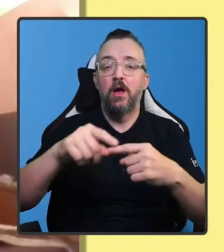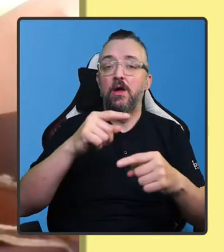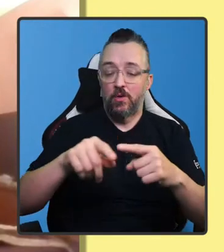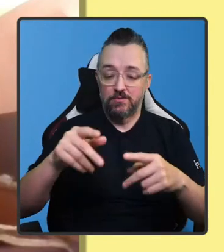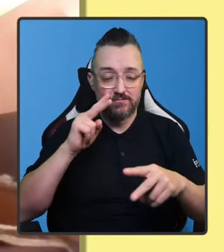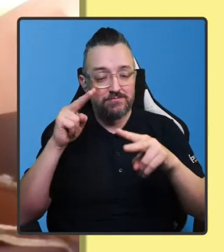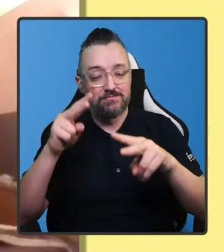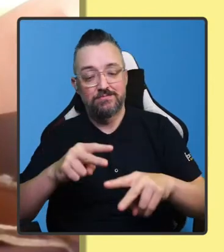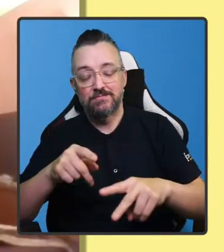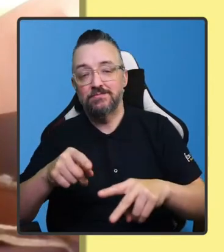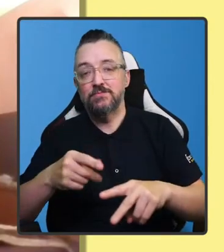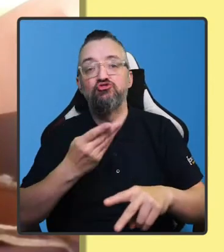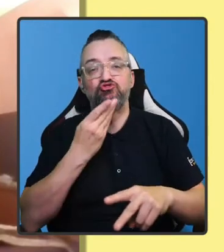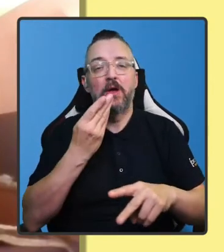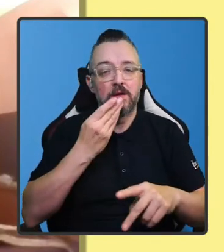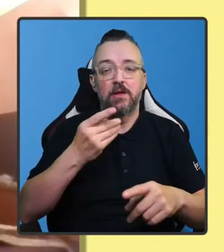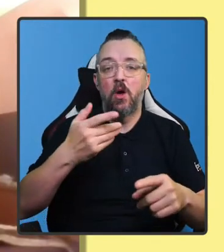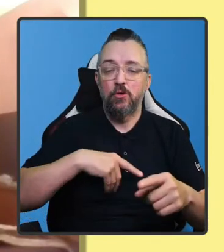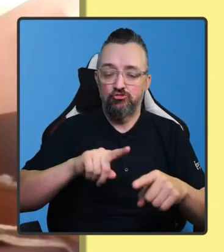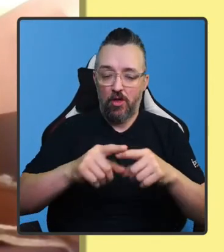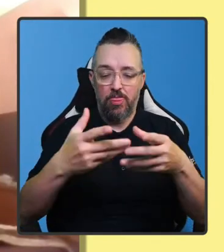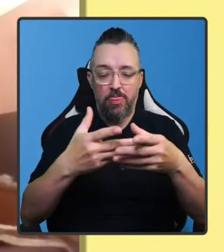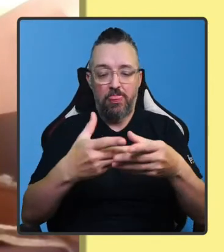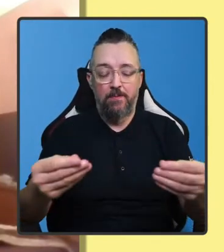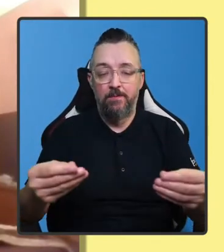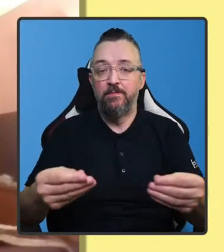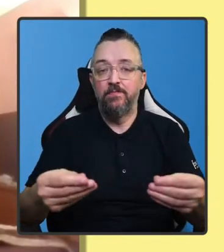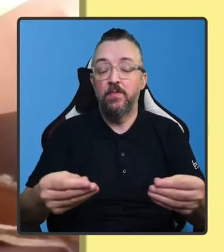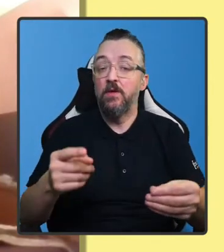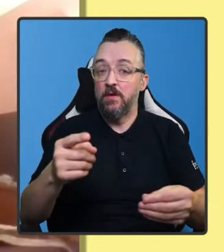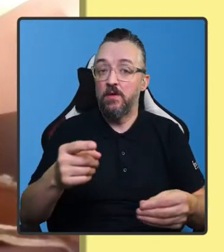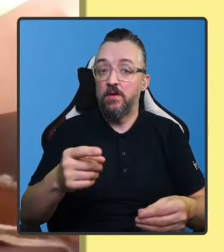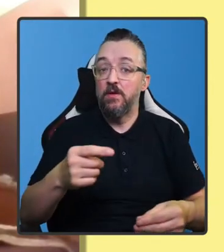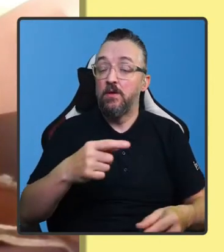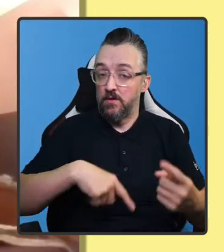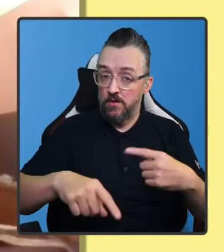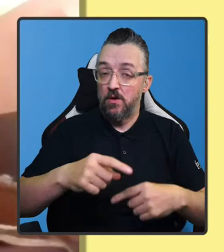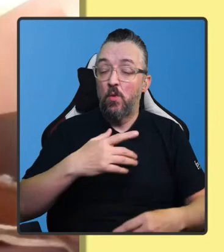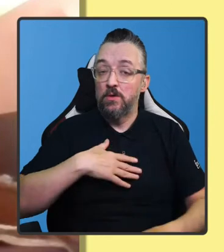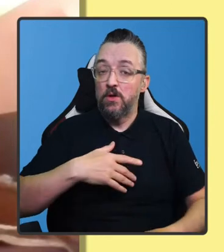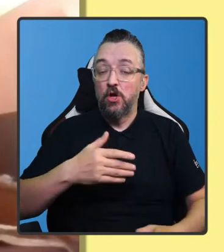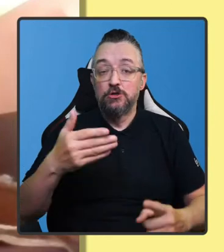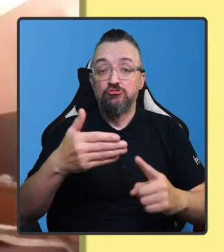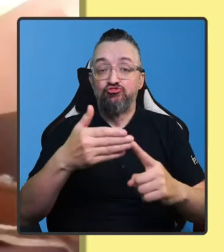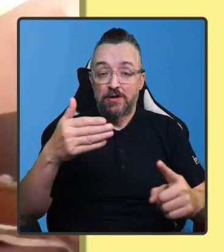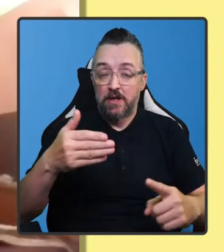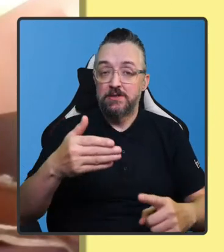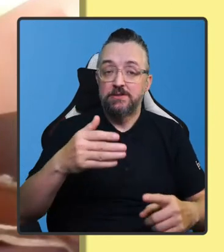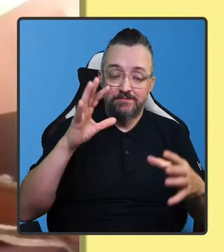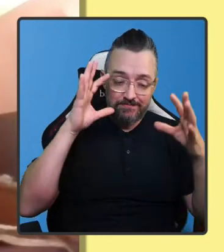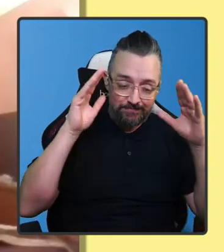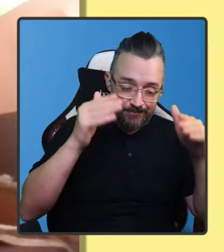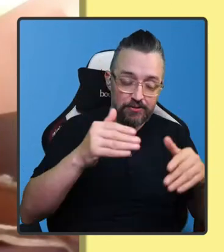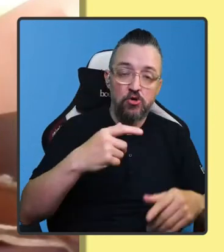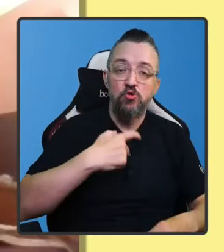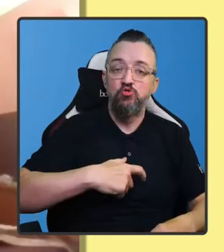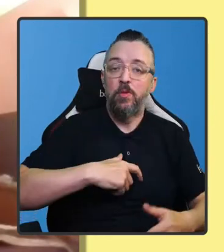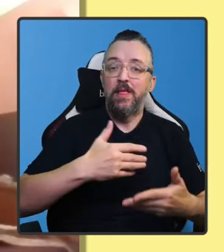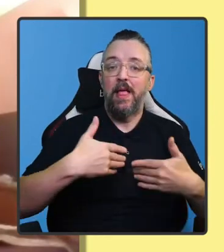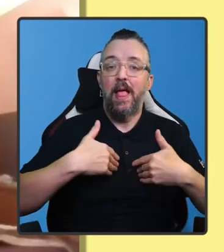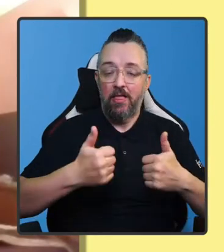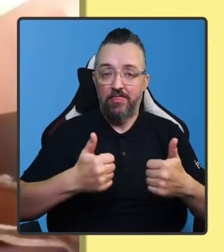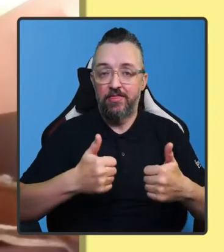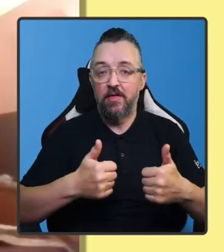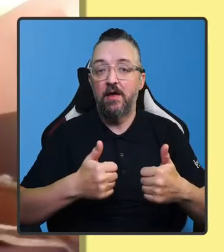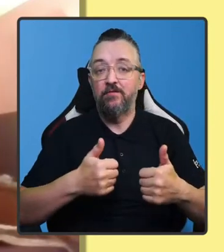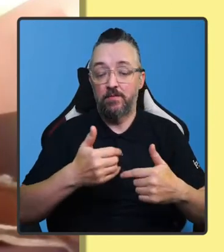by 2023. To conclude, conference recognises that in the light of concern for human health due to contamination and in the medium to